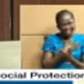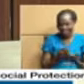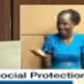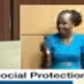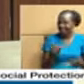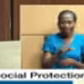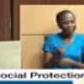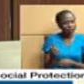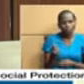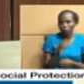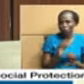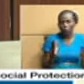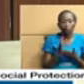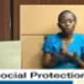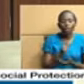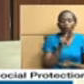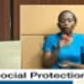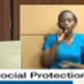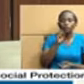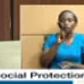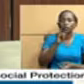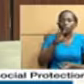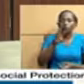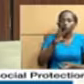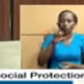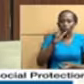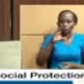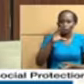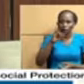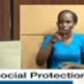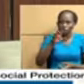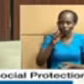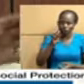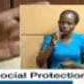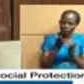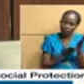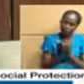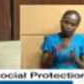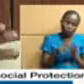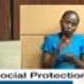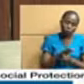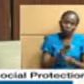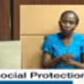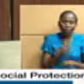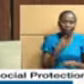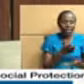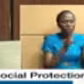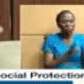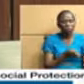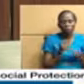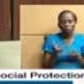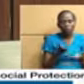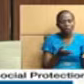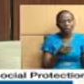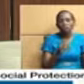because they were not civil servants. So there is no pension for them. Most of them were just in these casual and informal